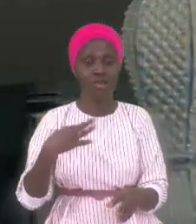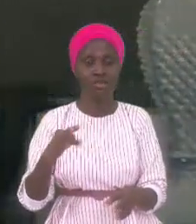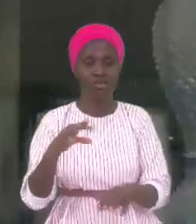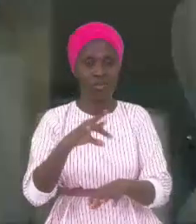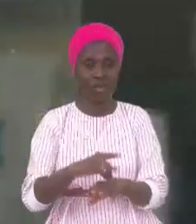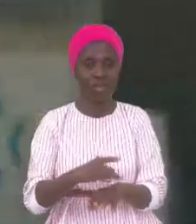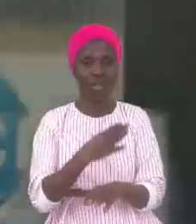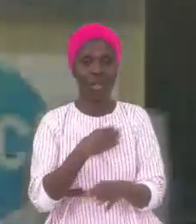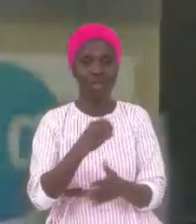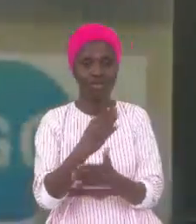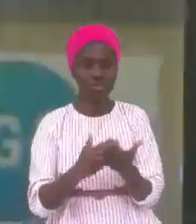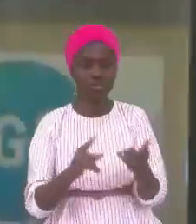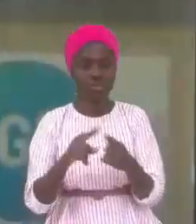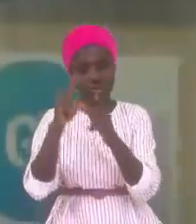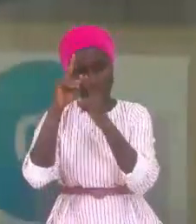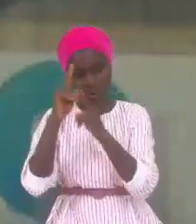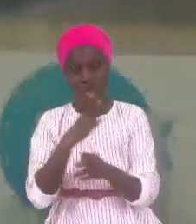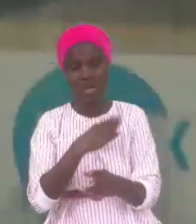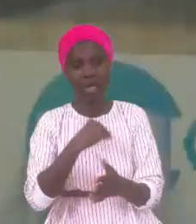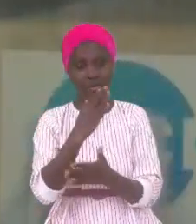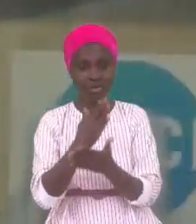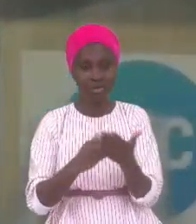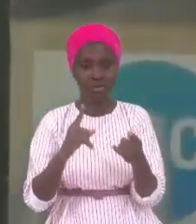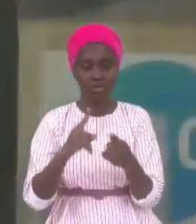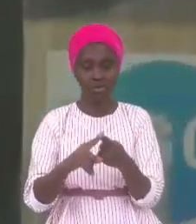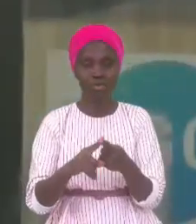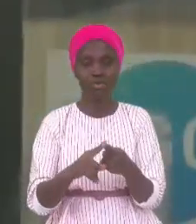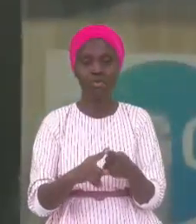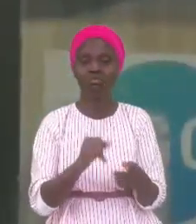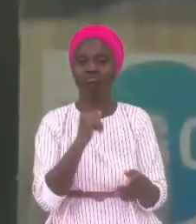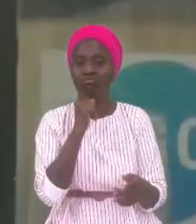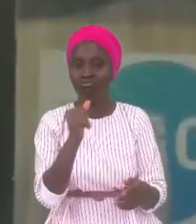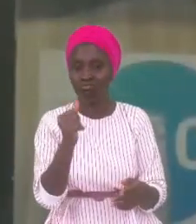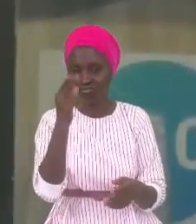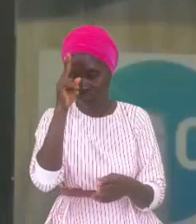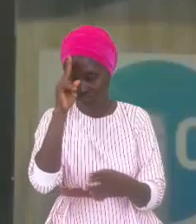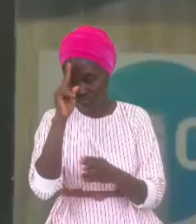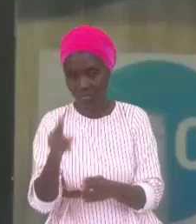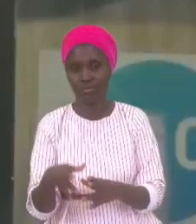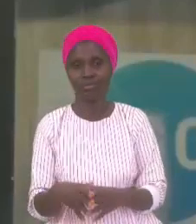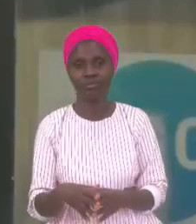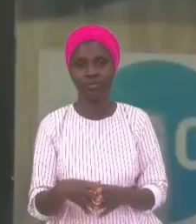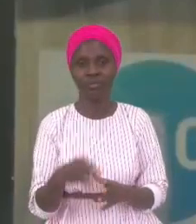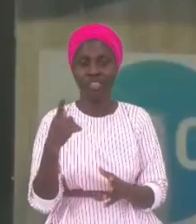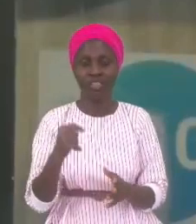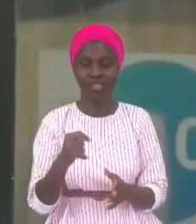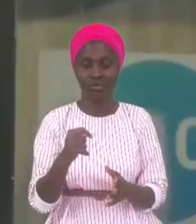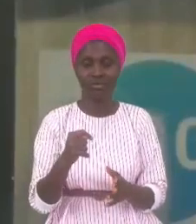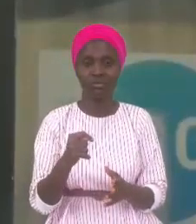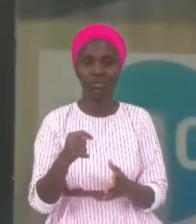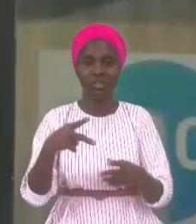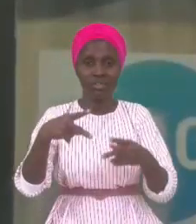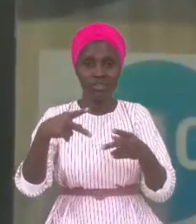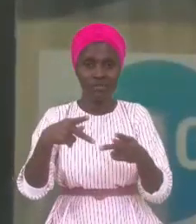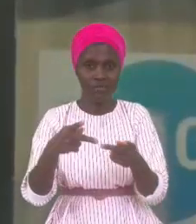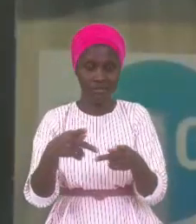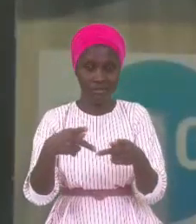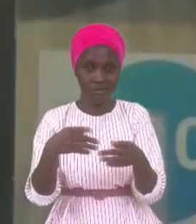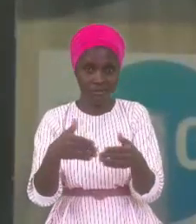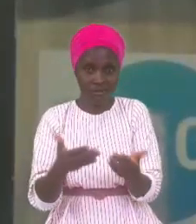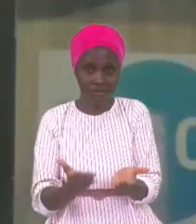honor, they will go to heaven when they die. The vessels to dishonor, who dishonor Christ and dishonor